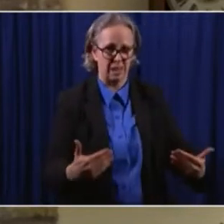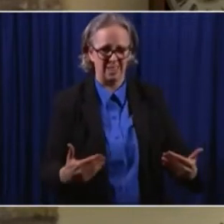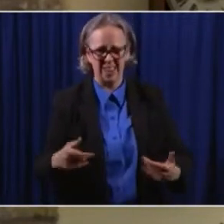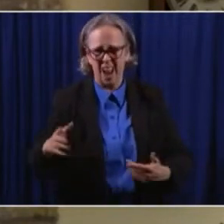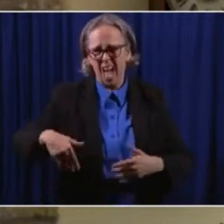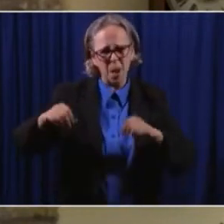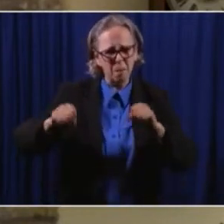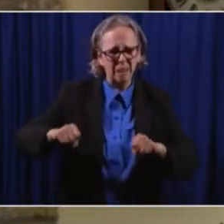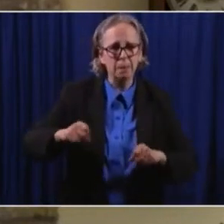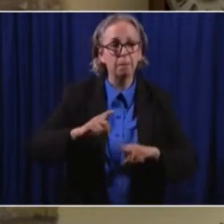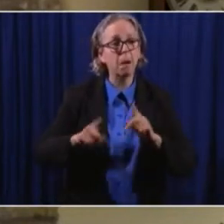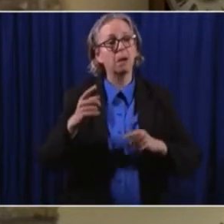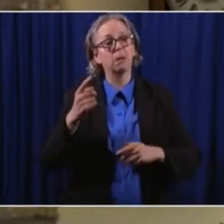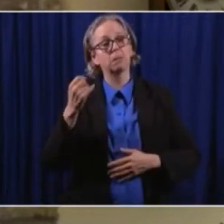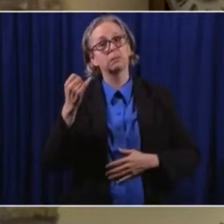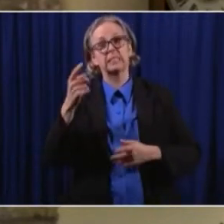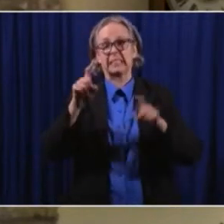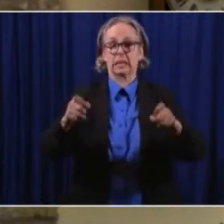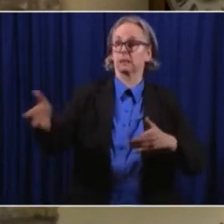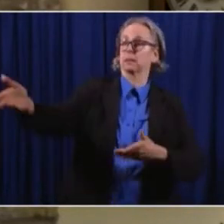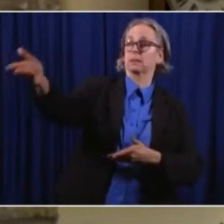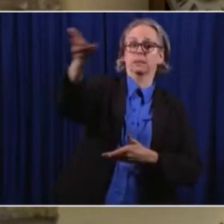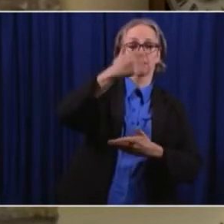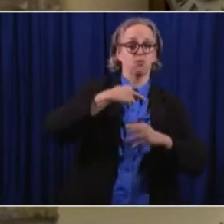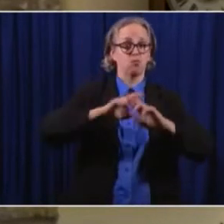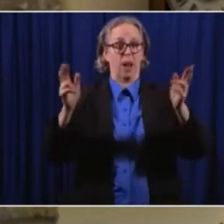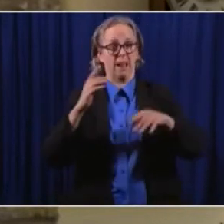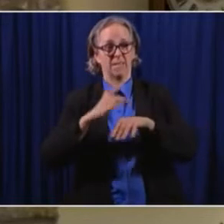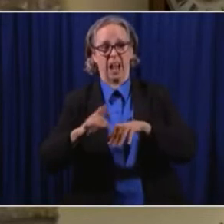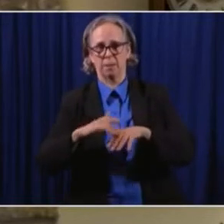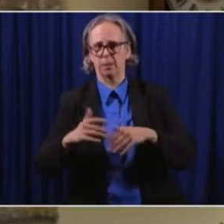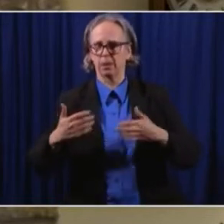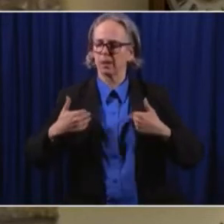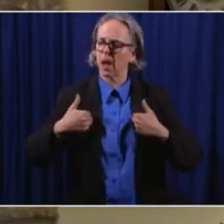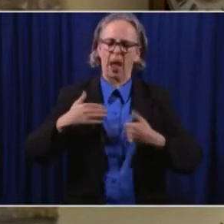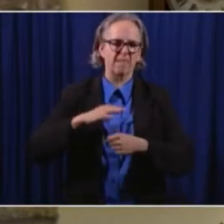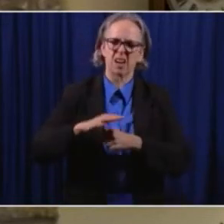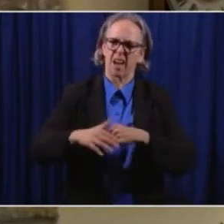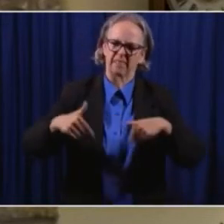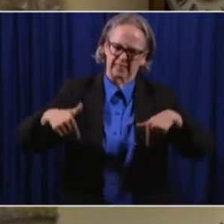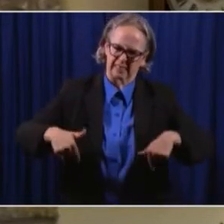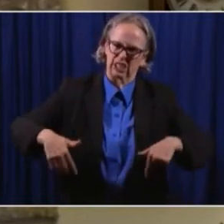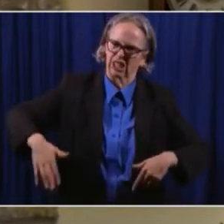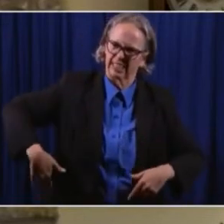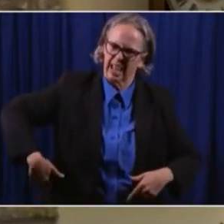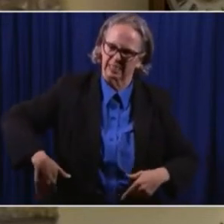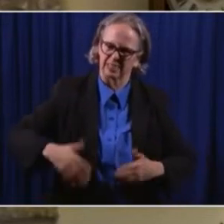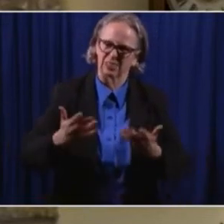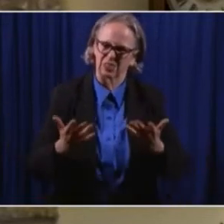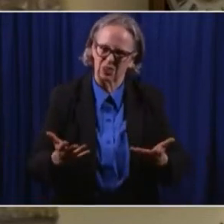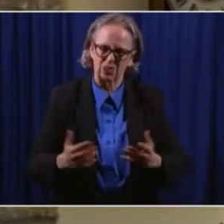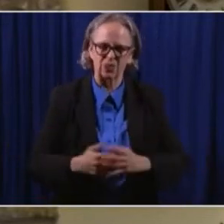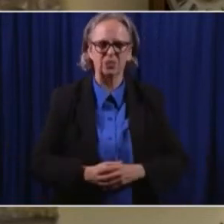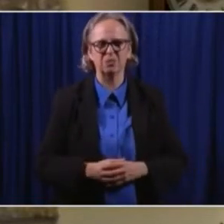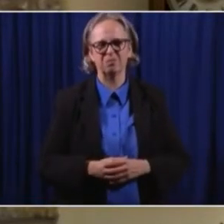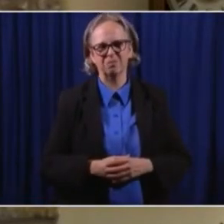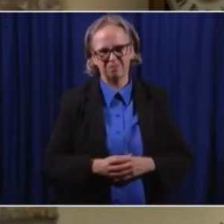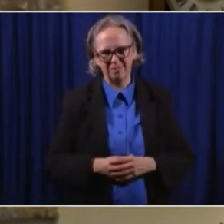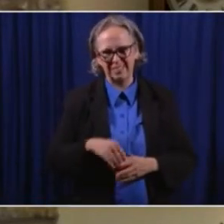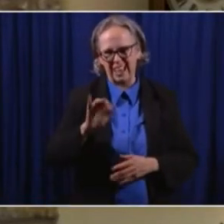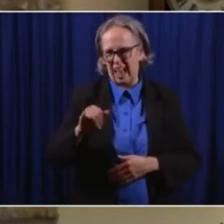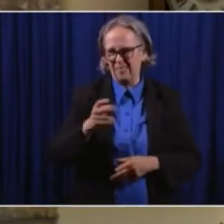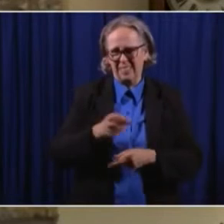market. We just don't have the availability yet. So in answer to your question, we go about it very carefully. We try to be